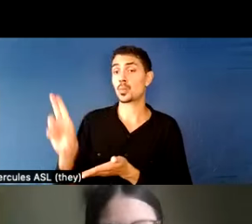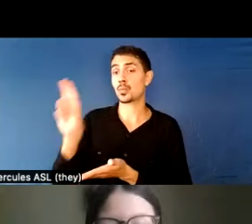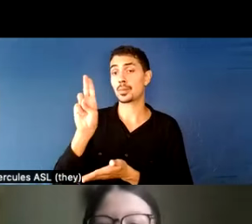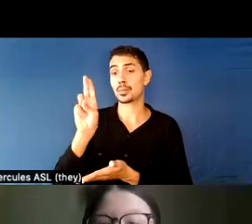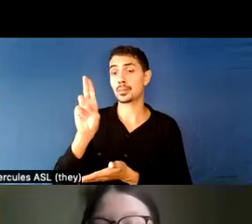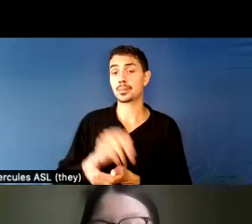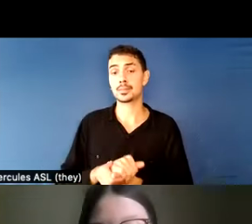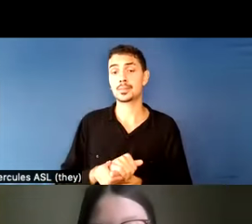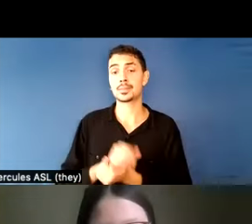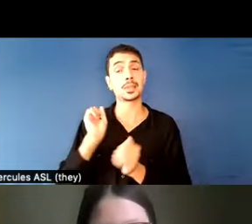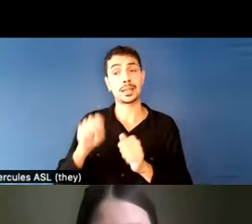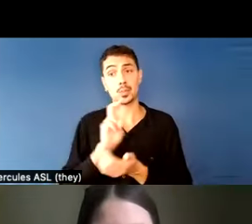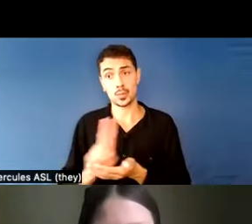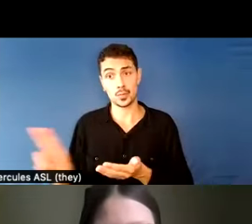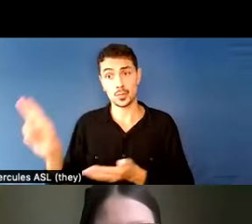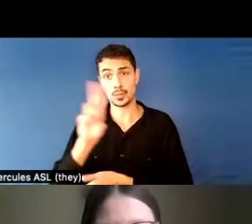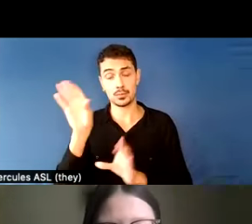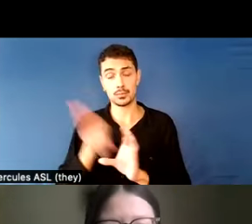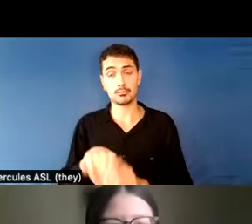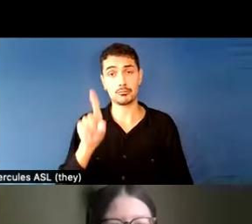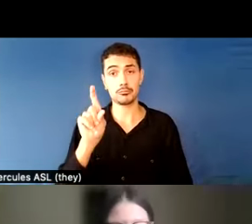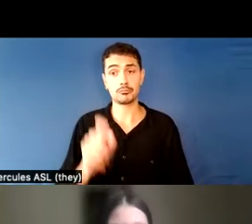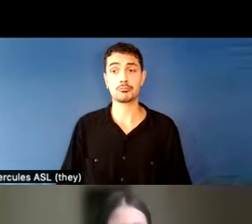on within that space, right?